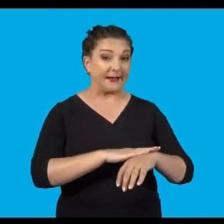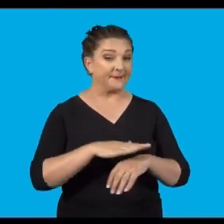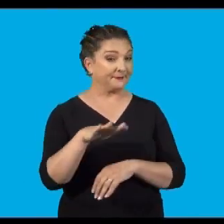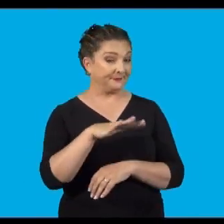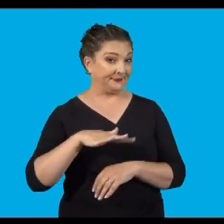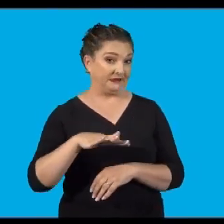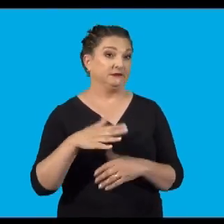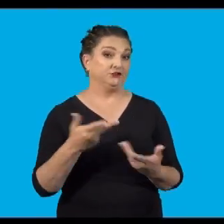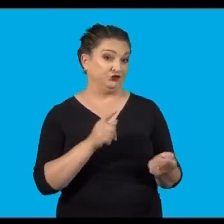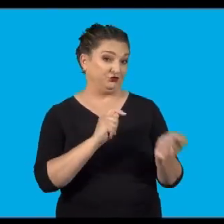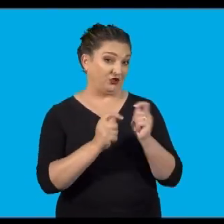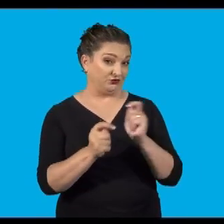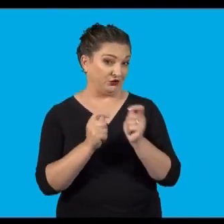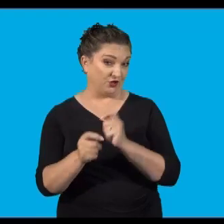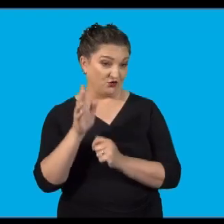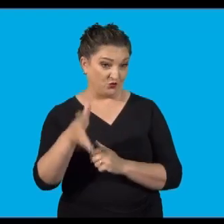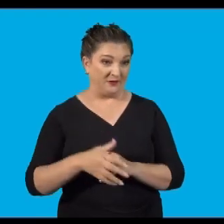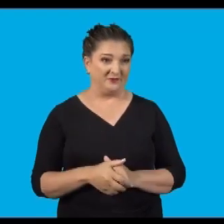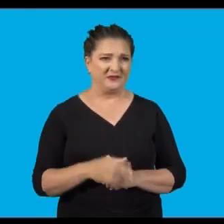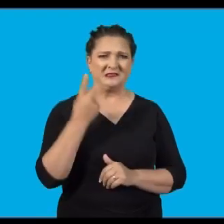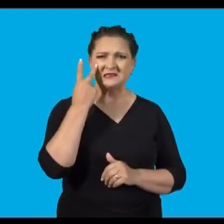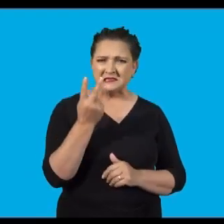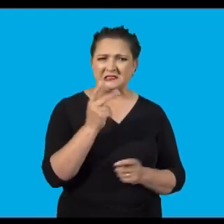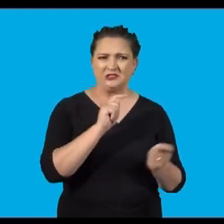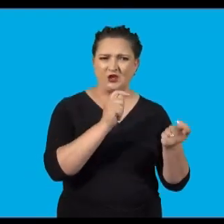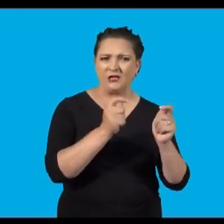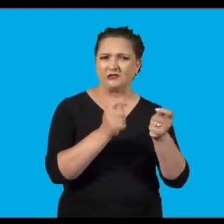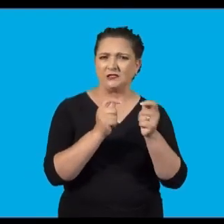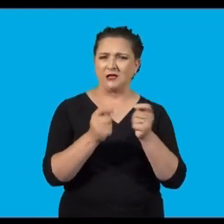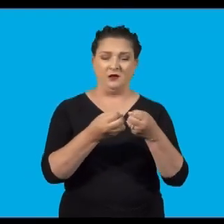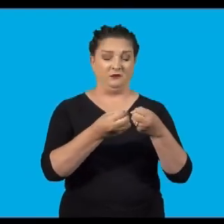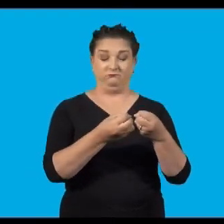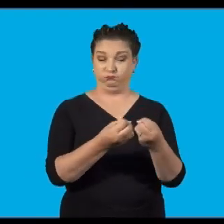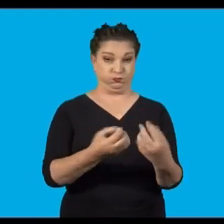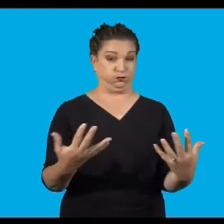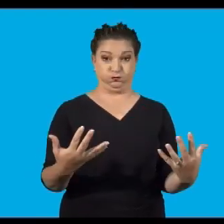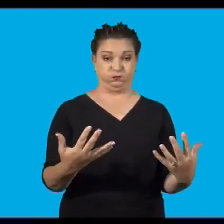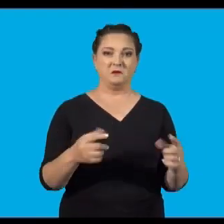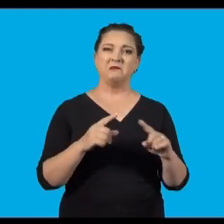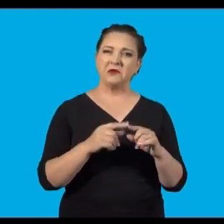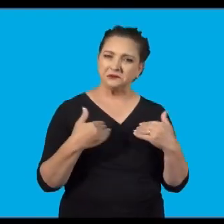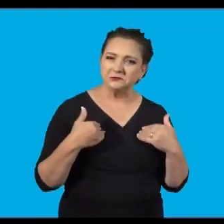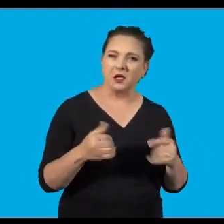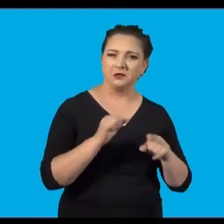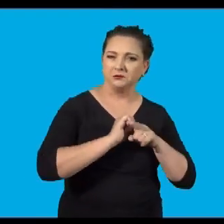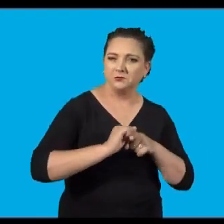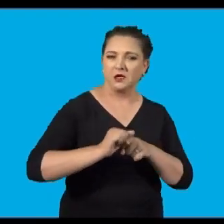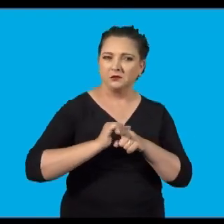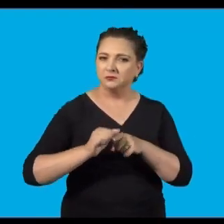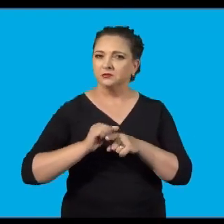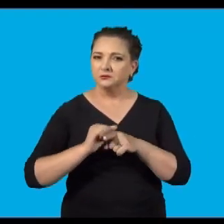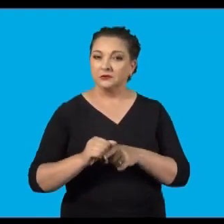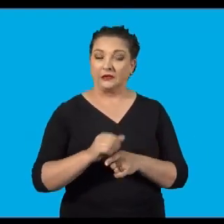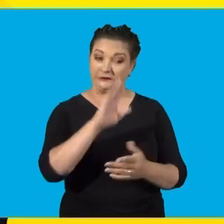time and place is also going to change. Now look at all of these changes, and I know it looks like a truckload, but once you